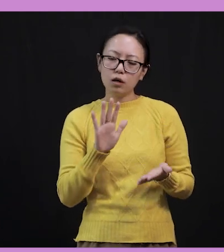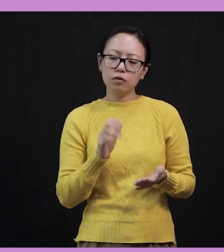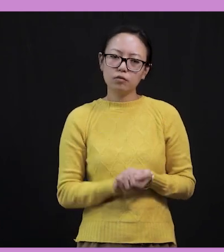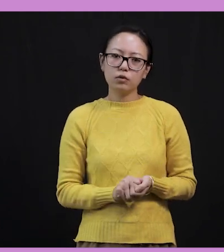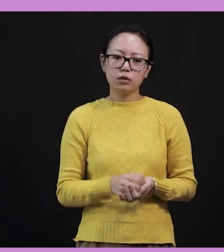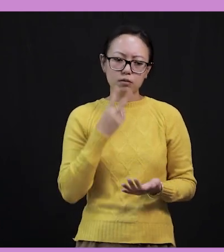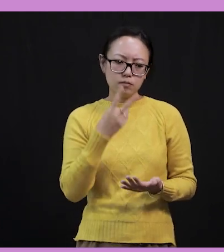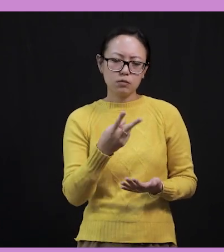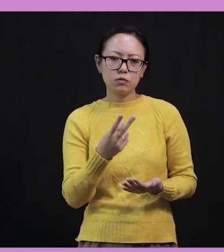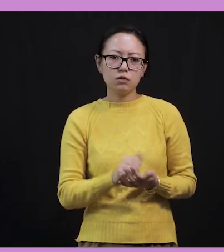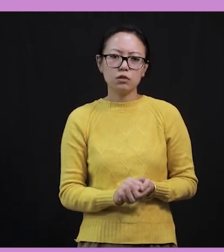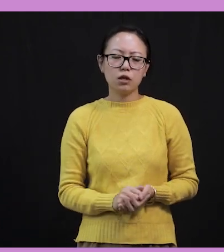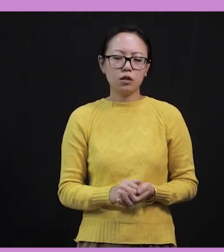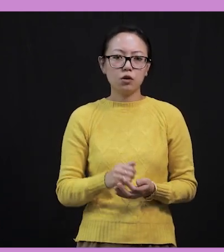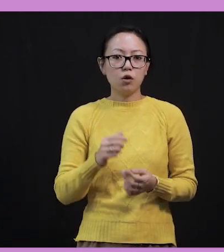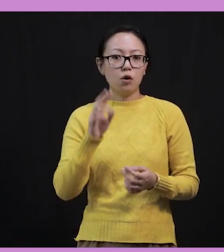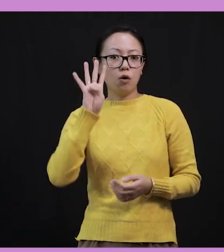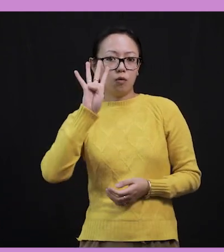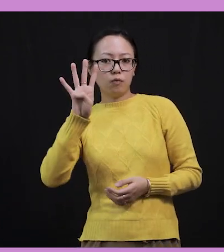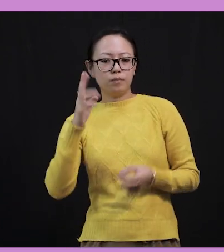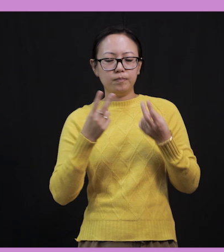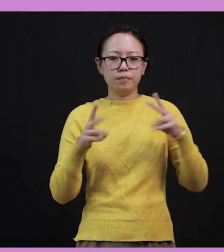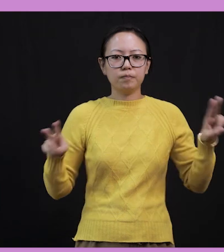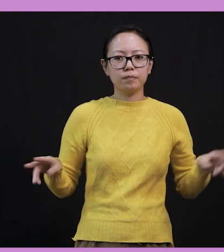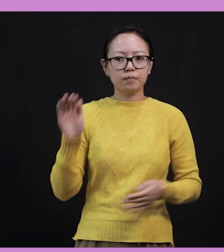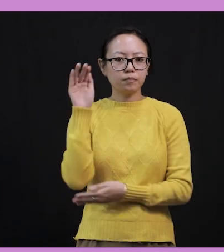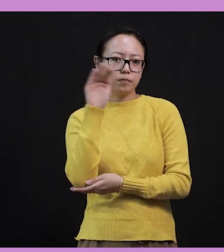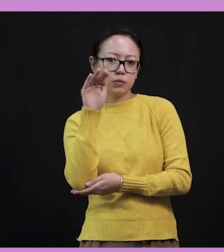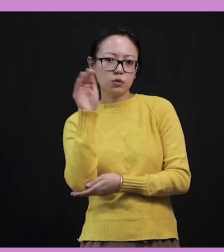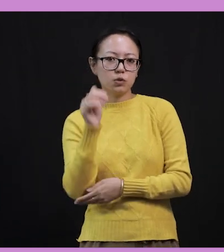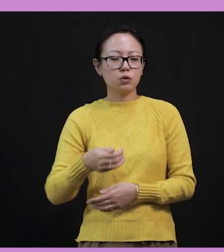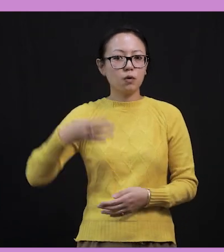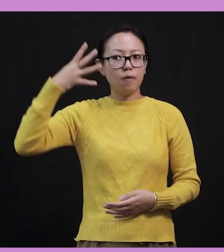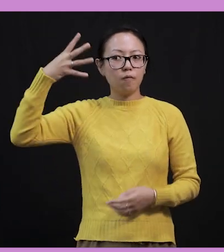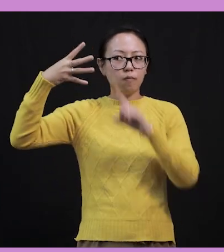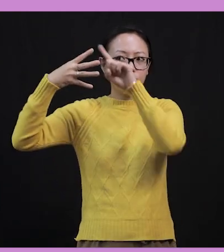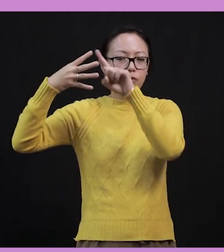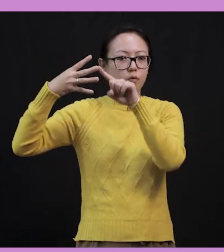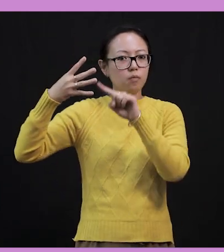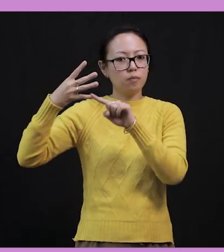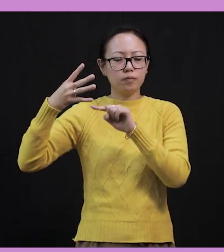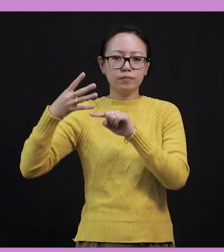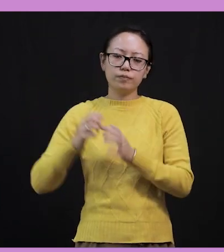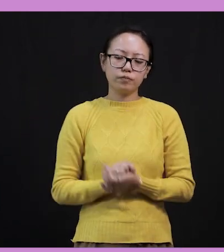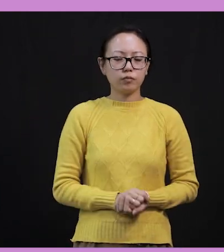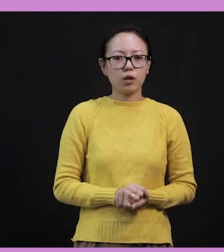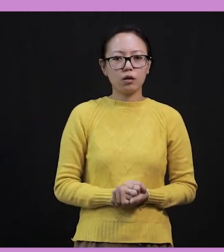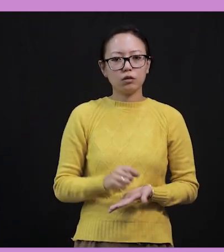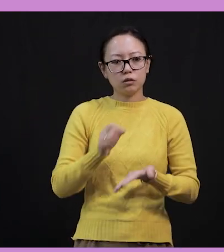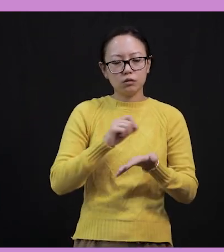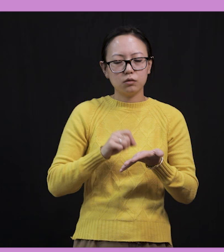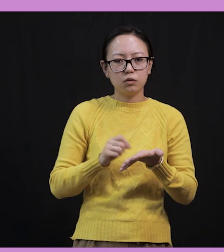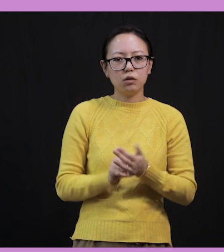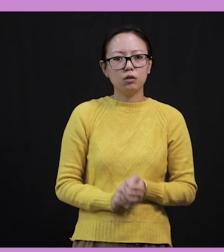engine. See in there if you can find, if you have a magazine or a newspaper, or if you have any elderly person who knows